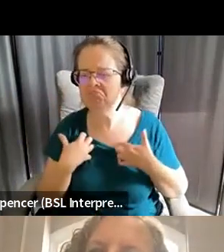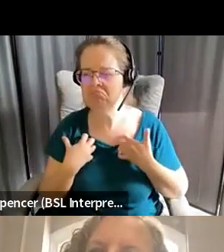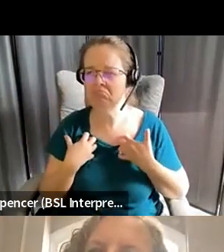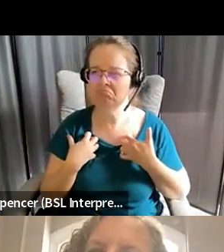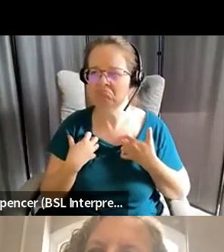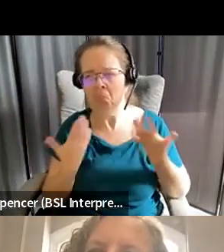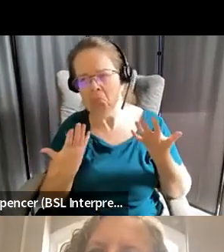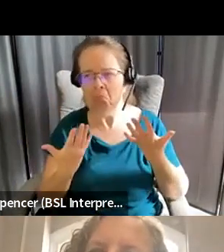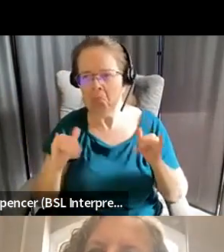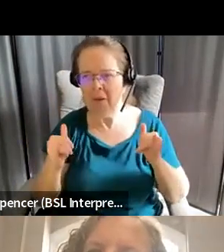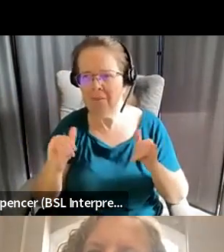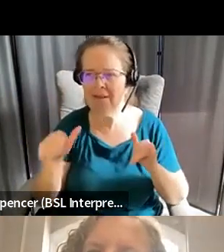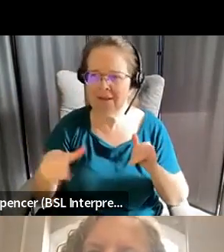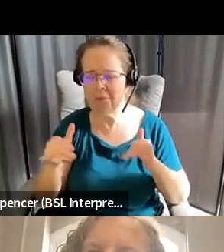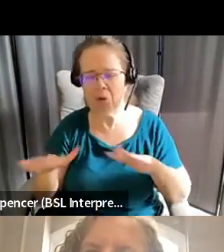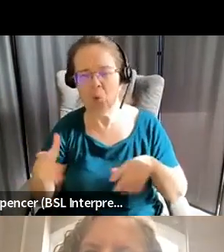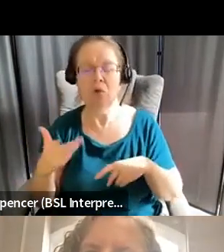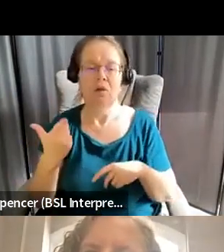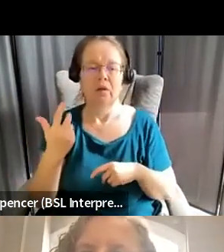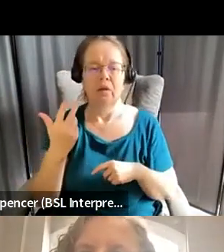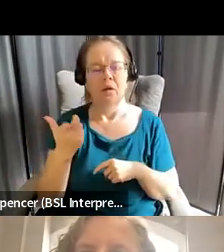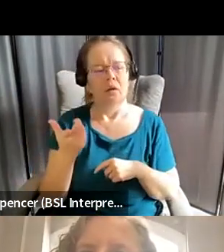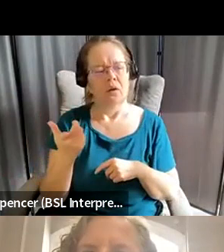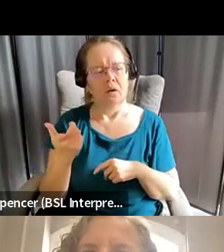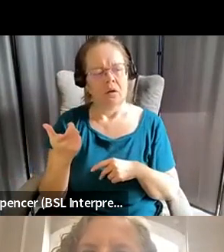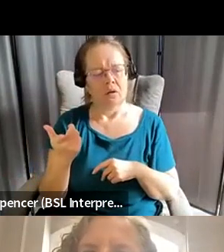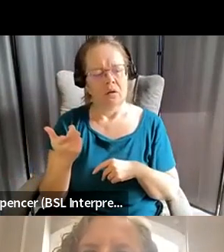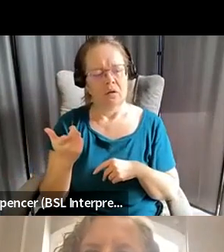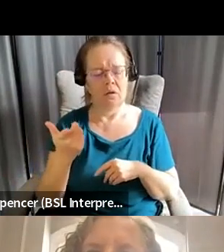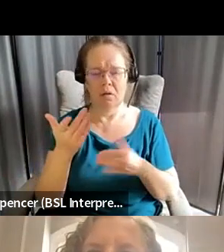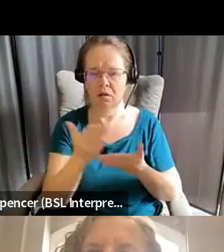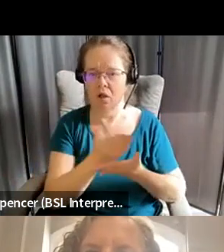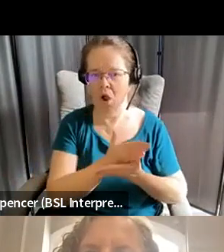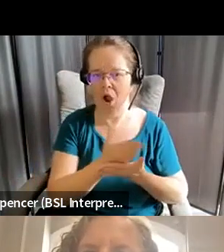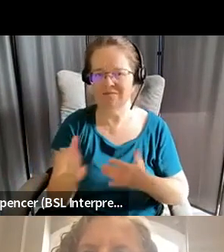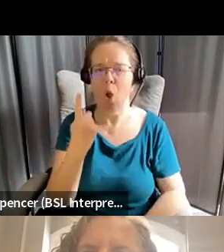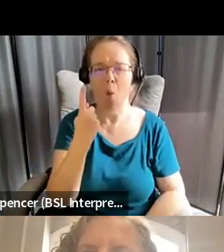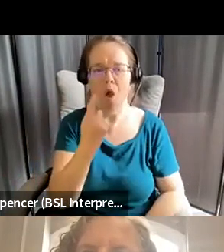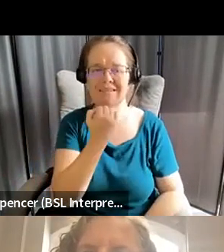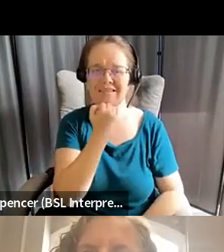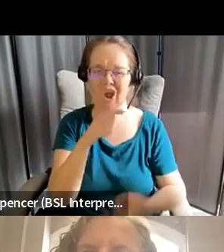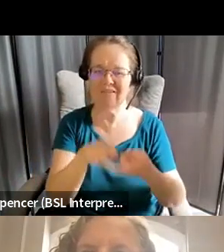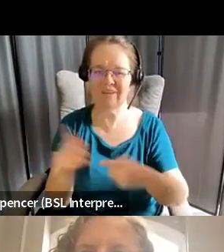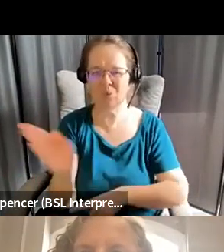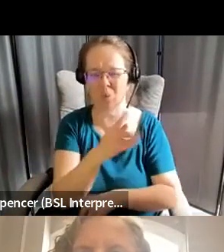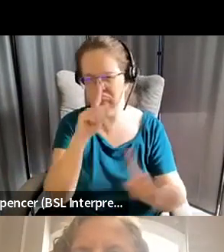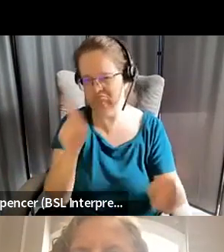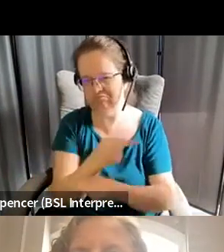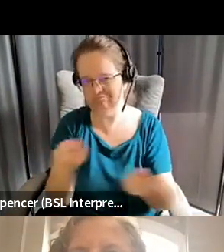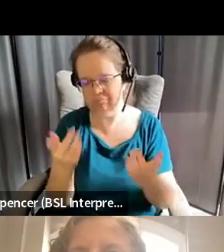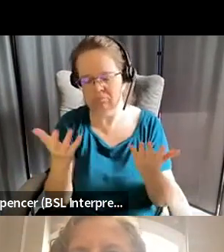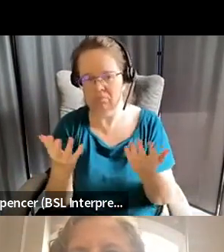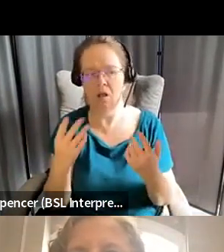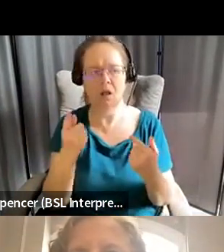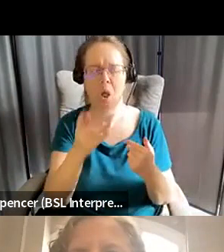Maybe it does, maybe it doesn't. But regarding sort of, I mean, obviously there can't be a one-size-fits-all approach, but is there a risk that sometimes